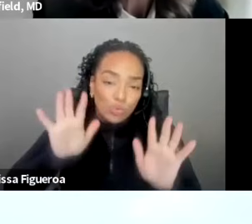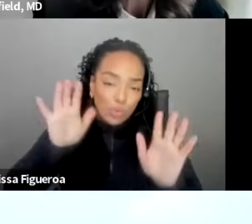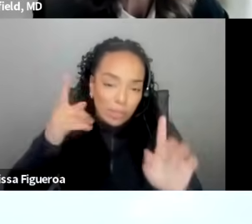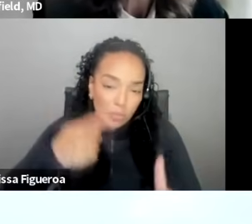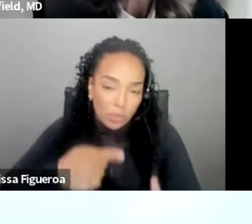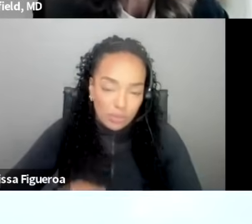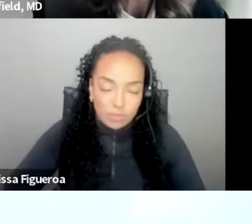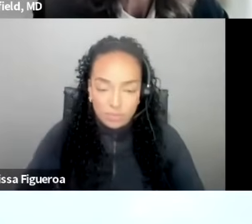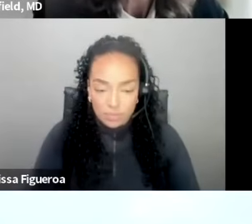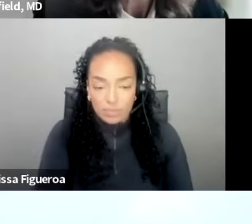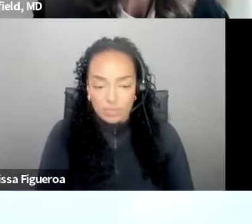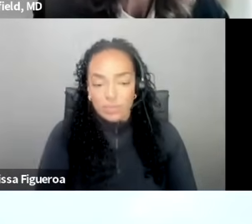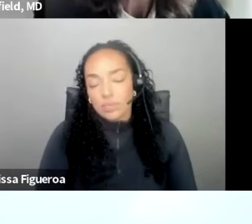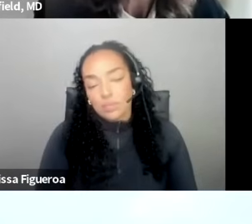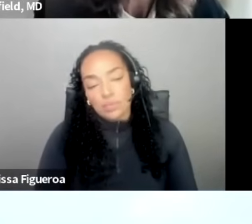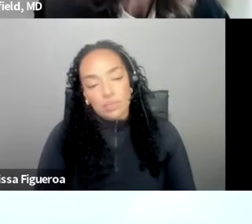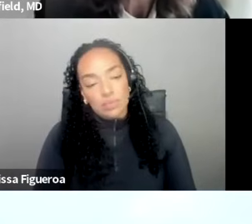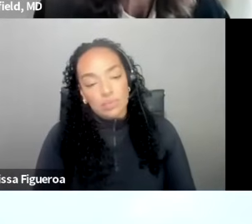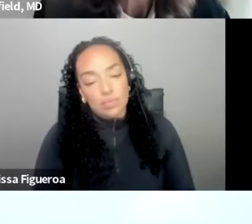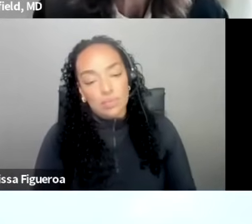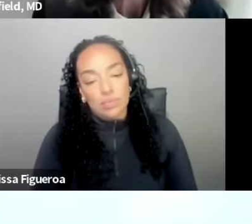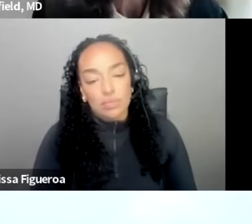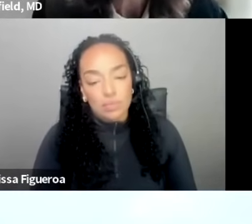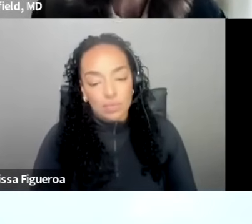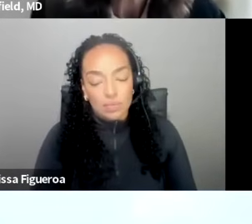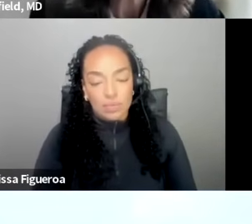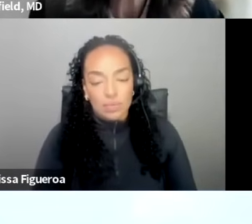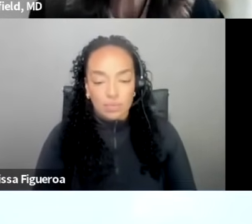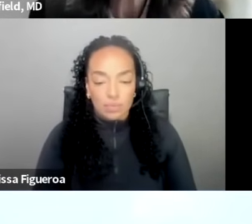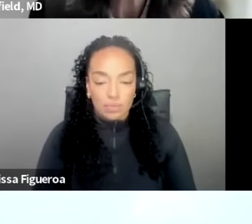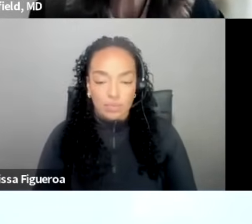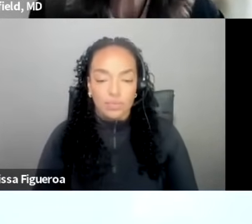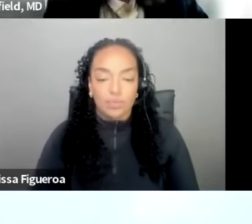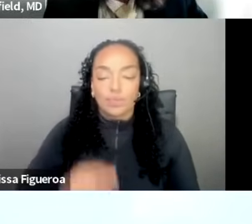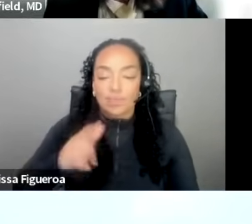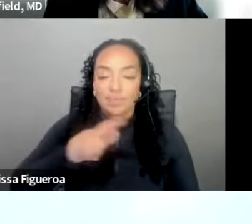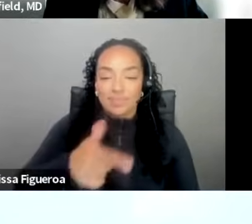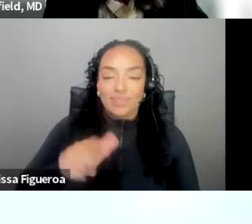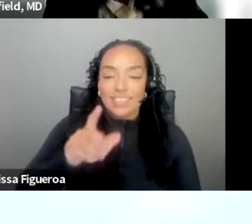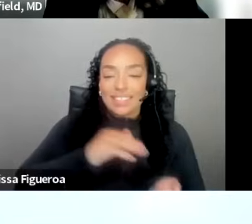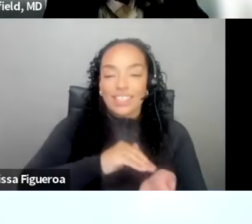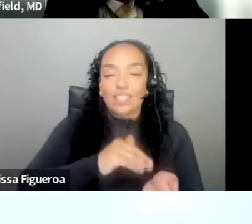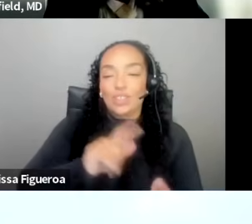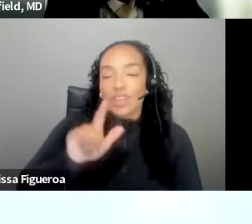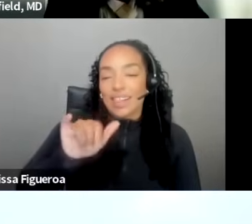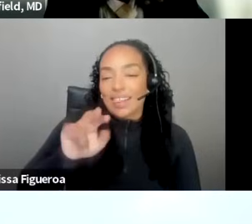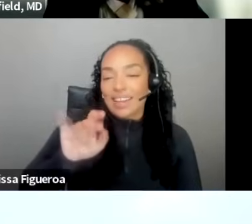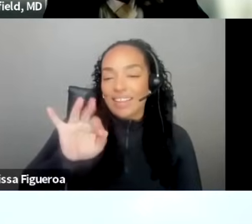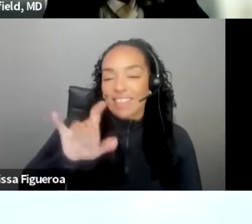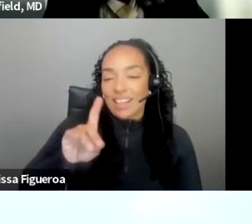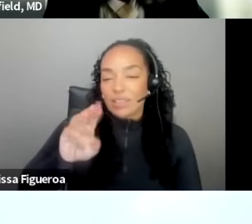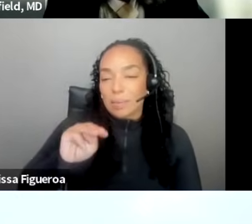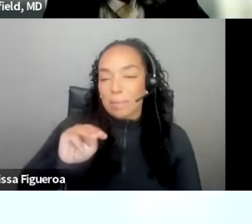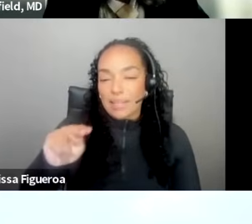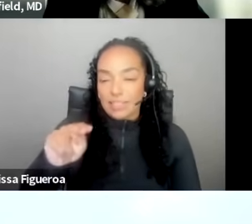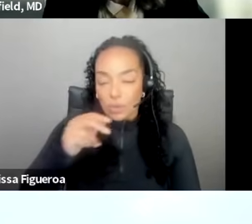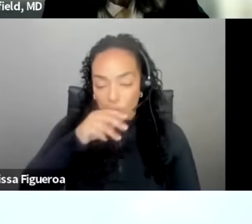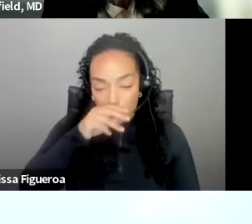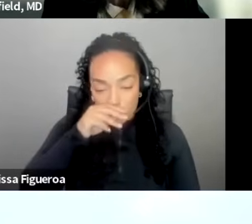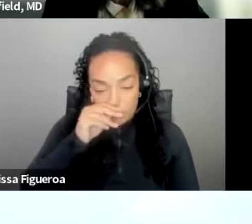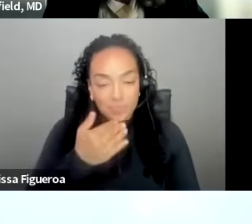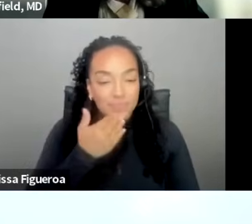Great question. Thank you, Dr. Boucher. Dr. Linfield, Minnesota. Thank you. And my thanks as well to